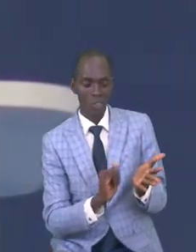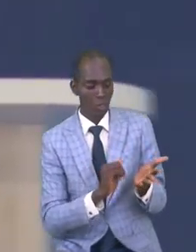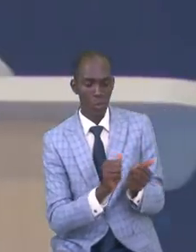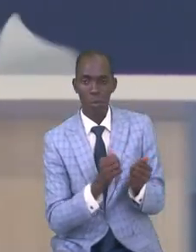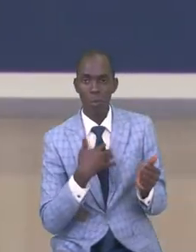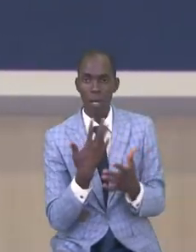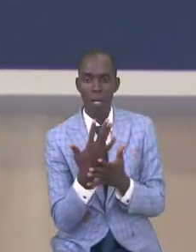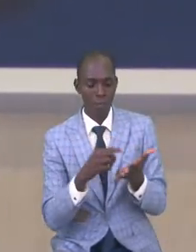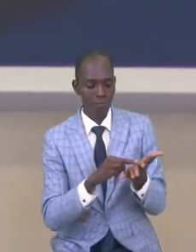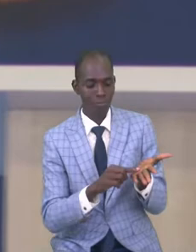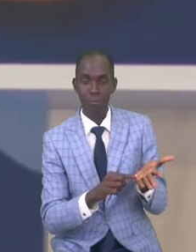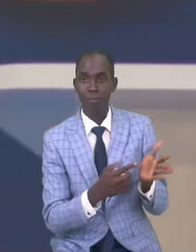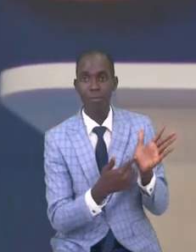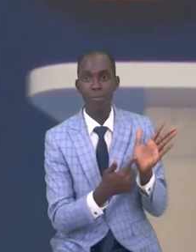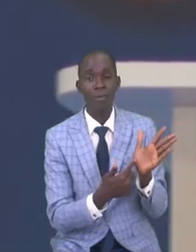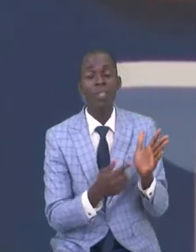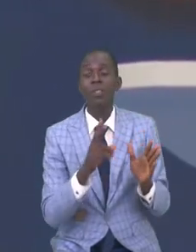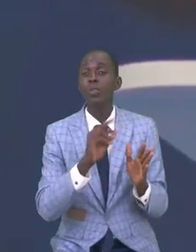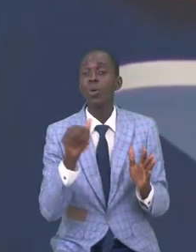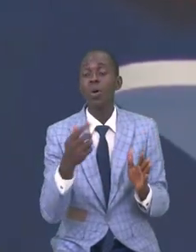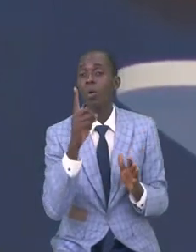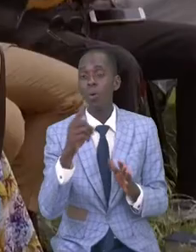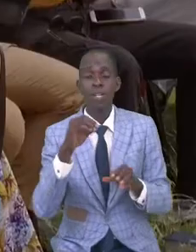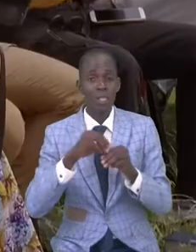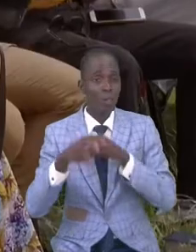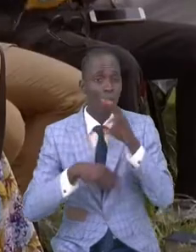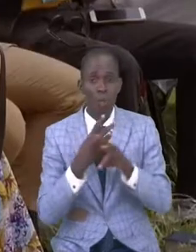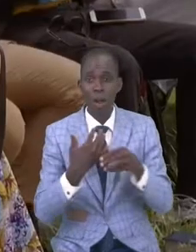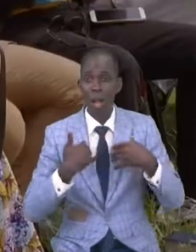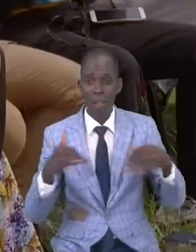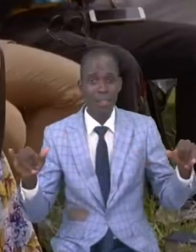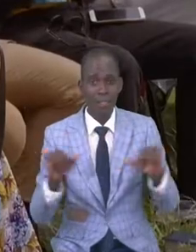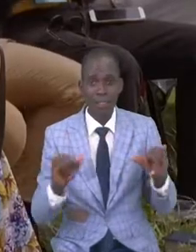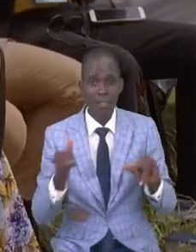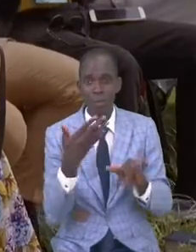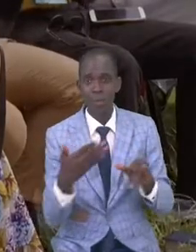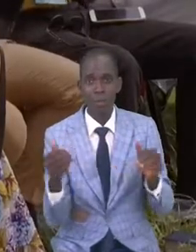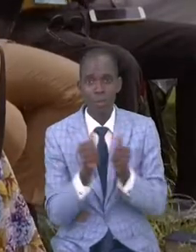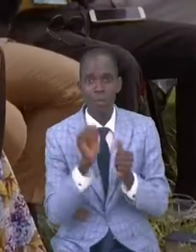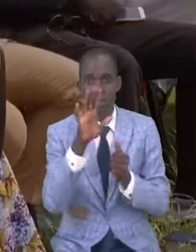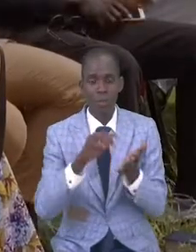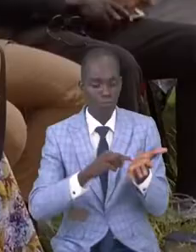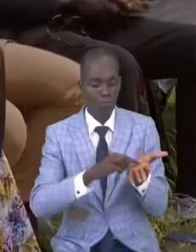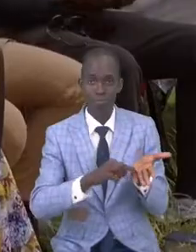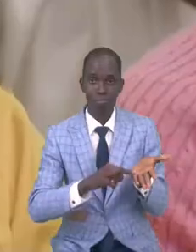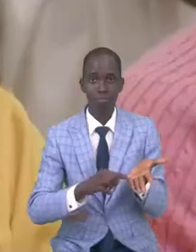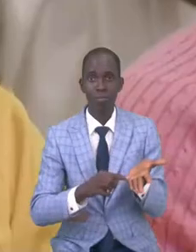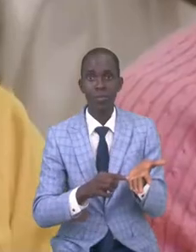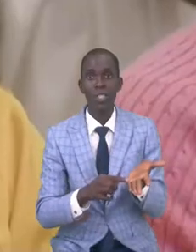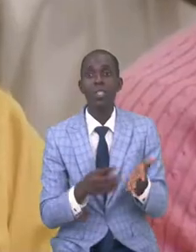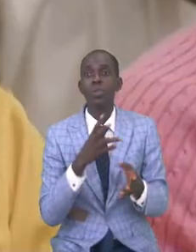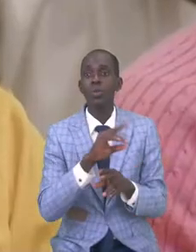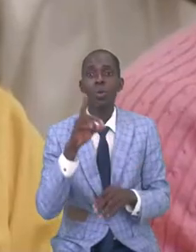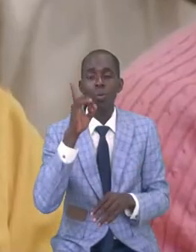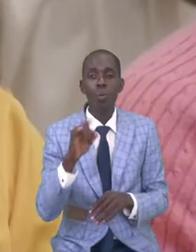world has your fingerprints. Nobody else in the world is